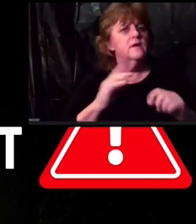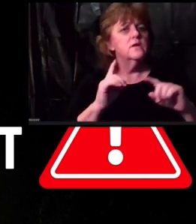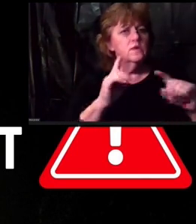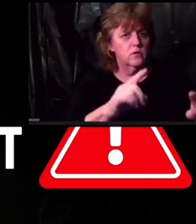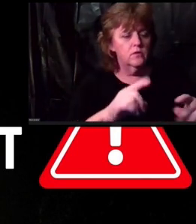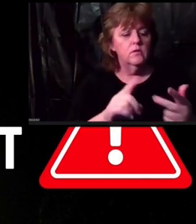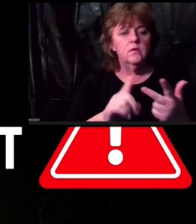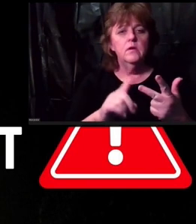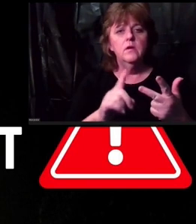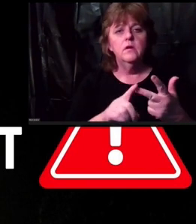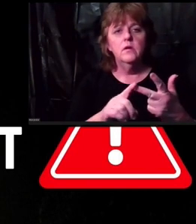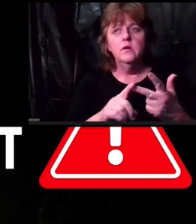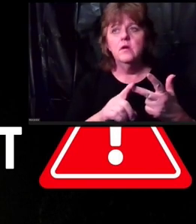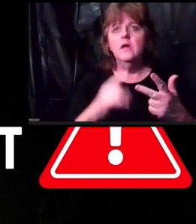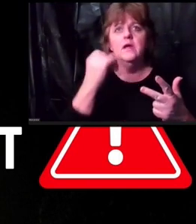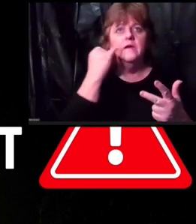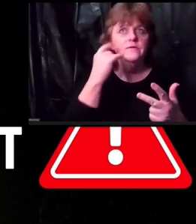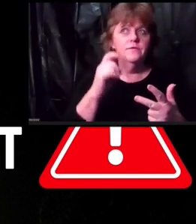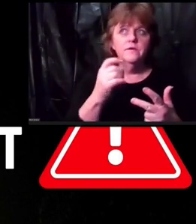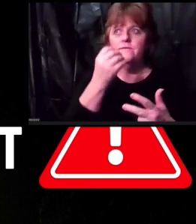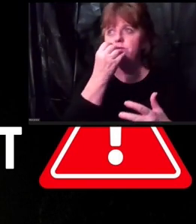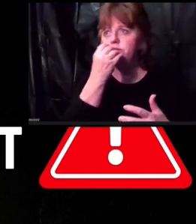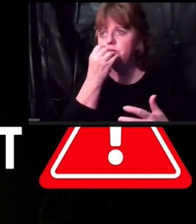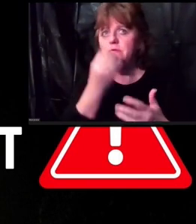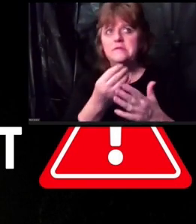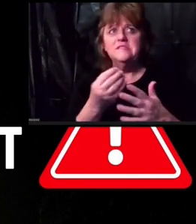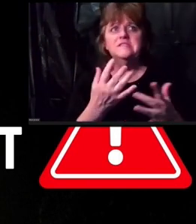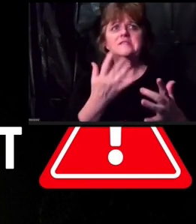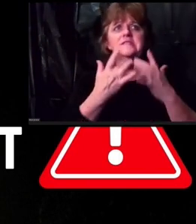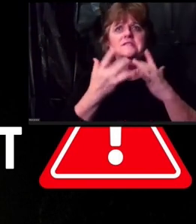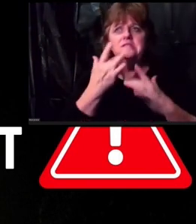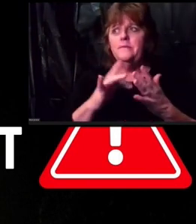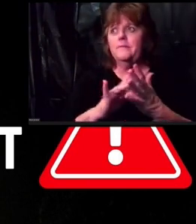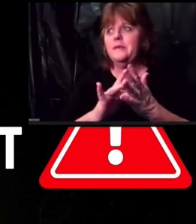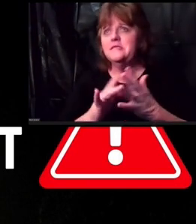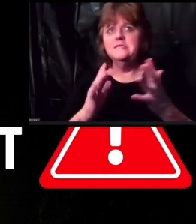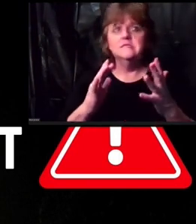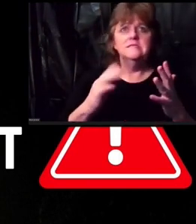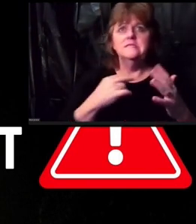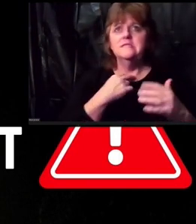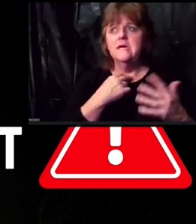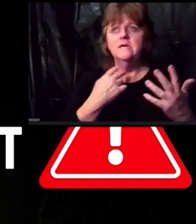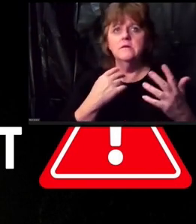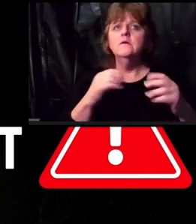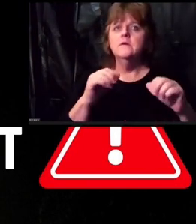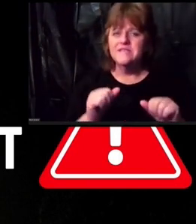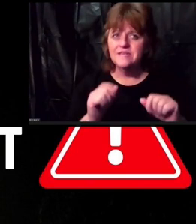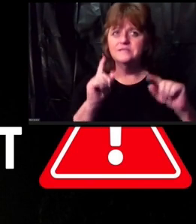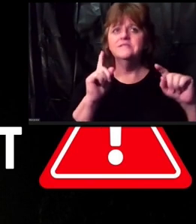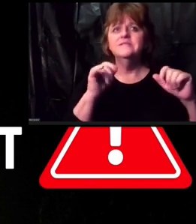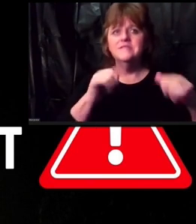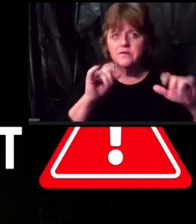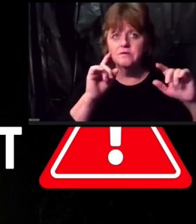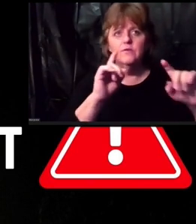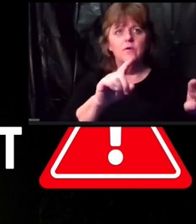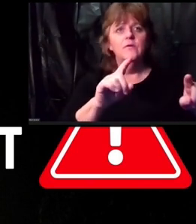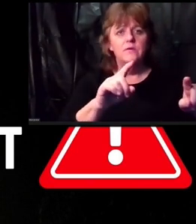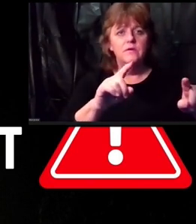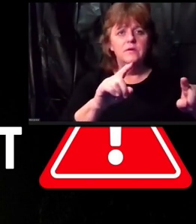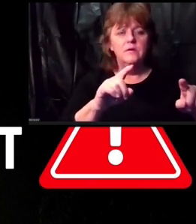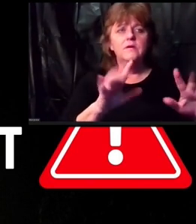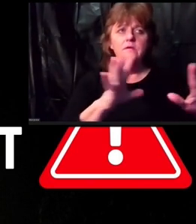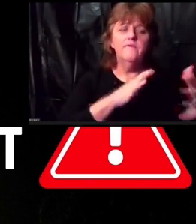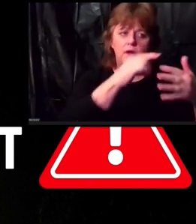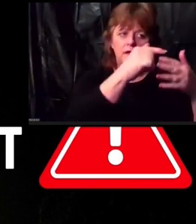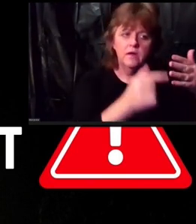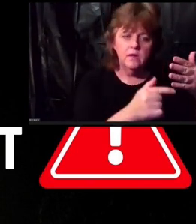intended to stop anyone from getting grocery, food, or medicines at that time. So those are the exceptions. And